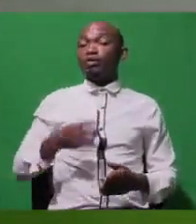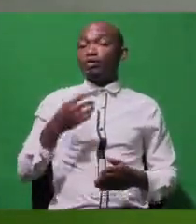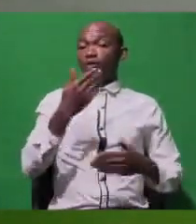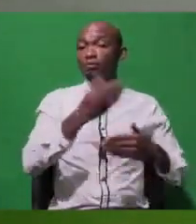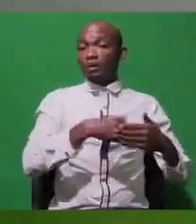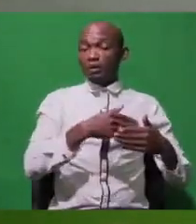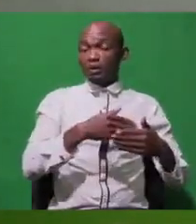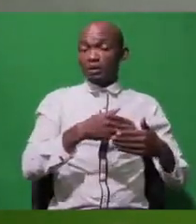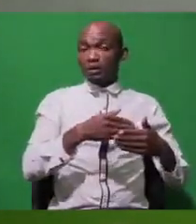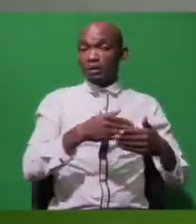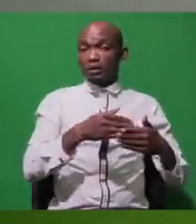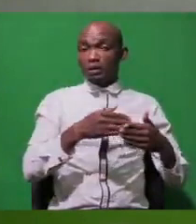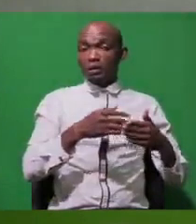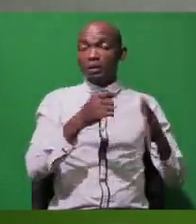in which date?